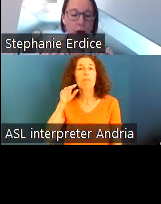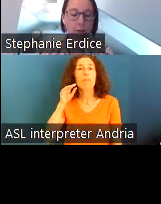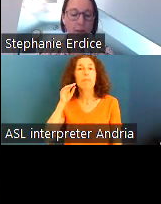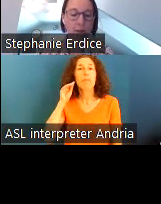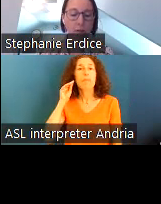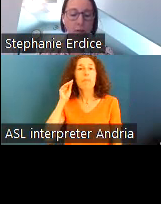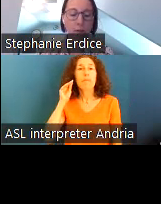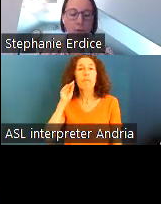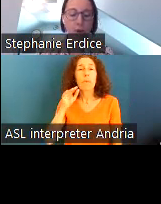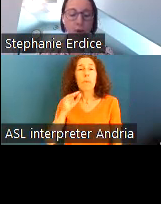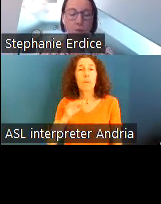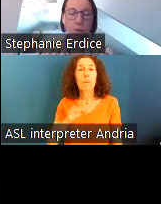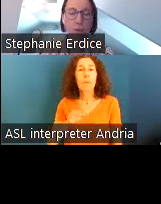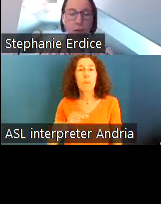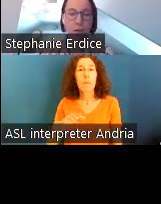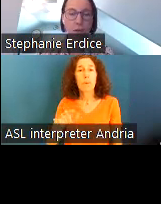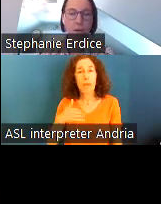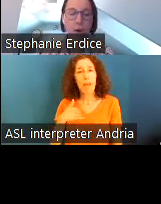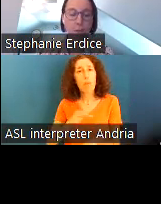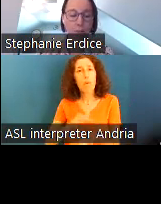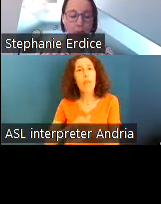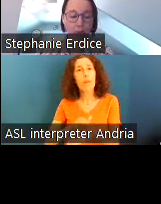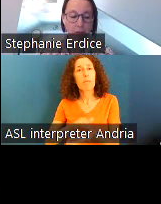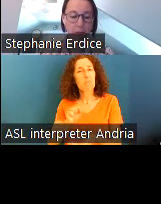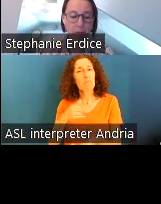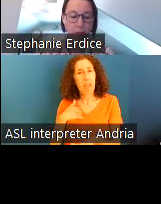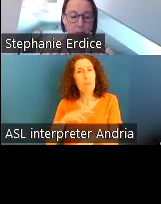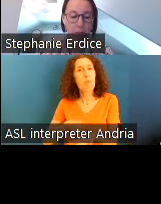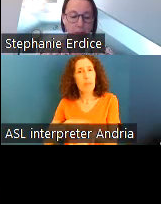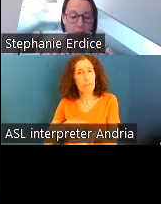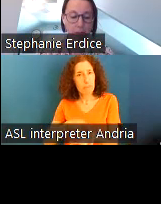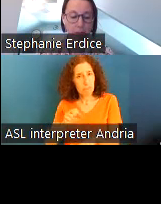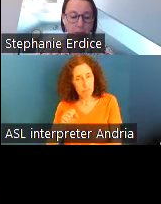And try letting your thoughts go for just a moment.